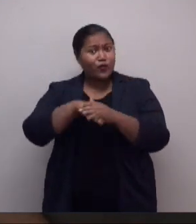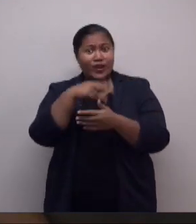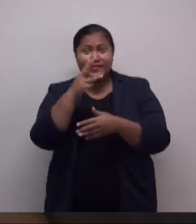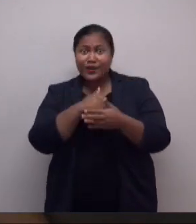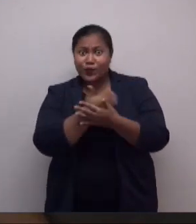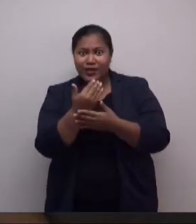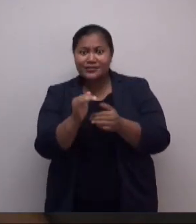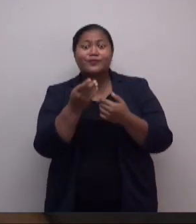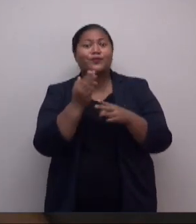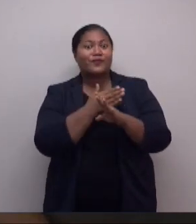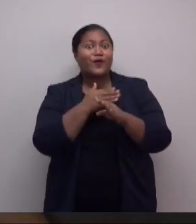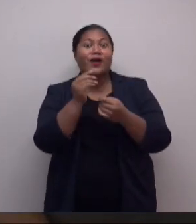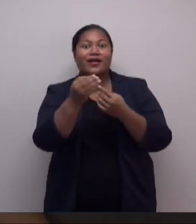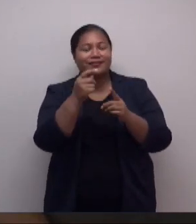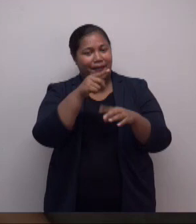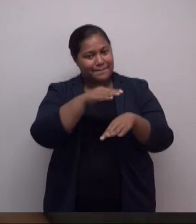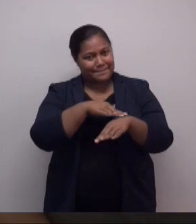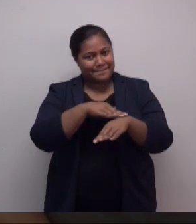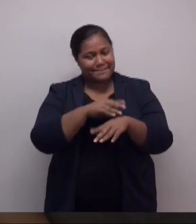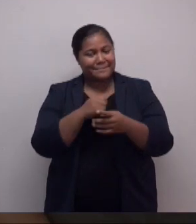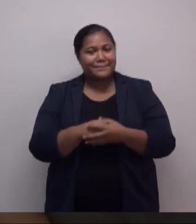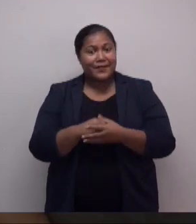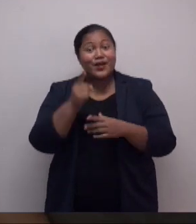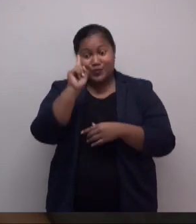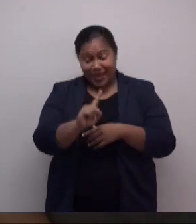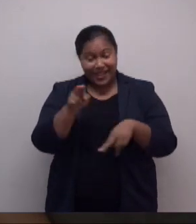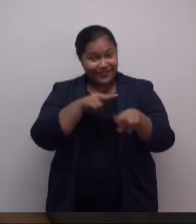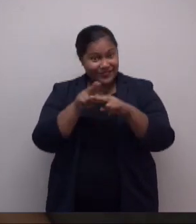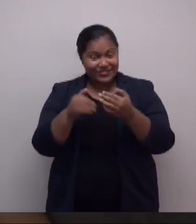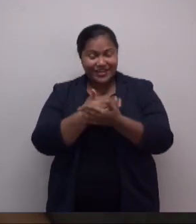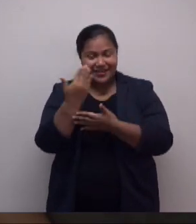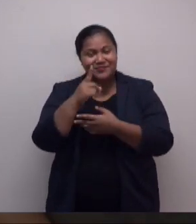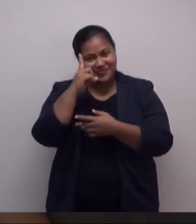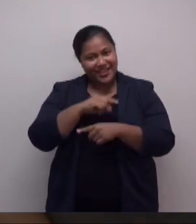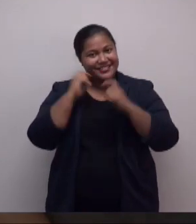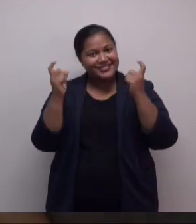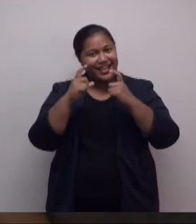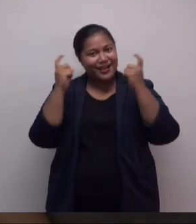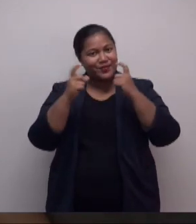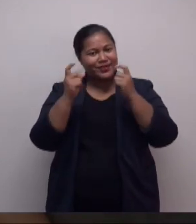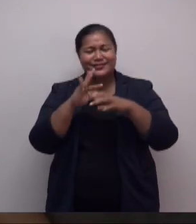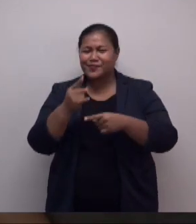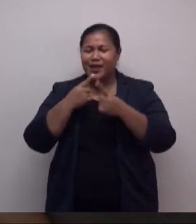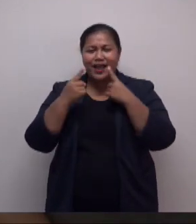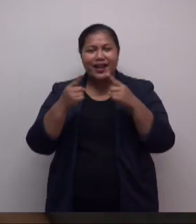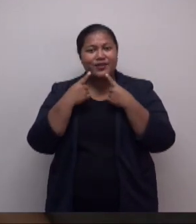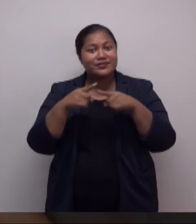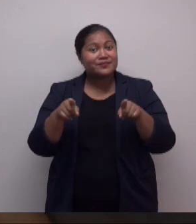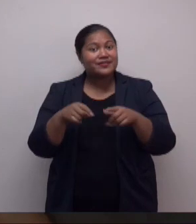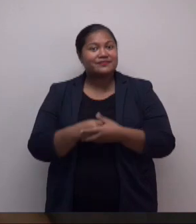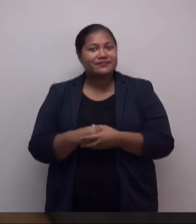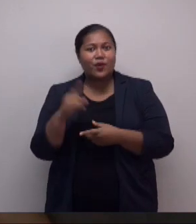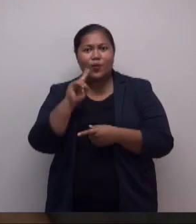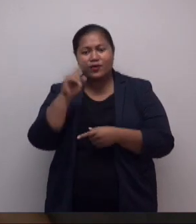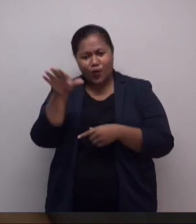schedule. And today, on Fiji Day, we can celebrate with some major announcements about what we can